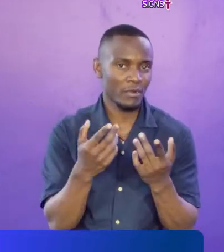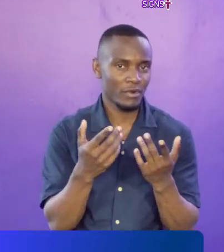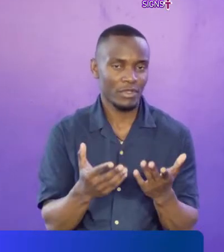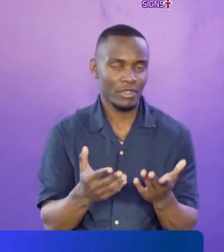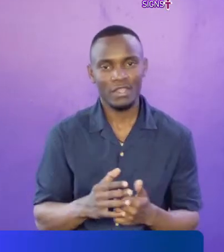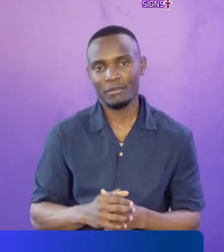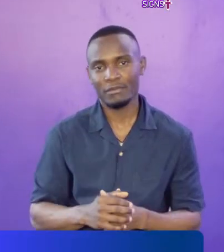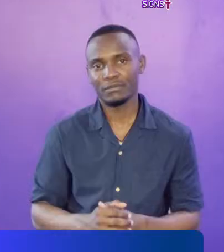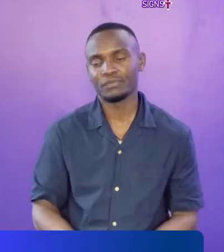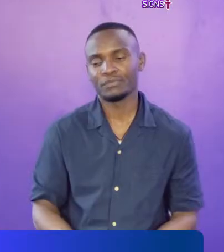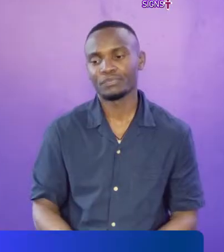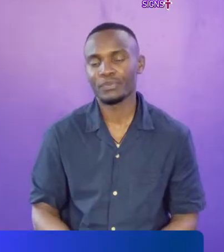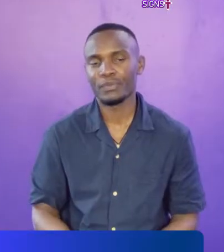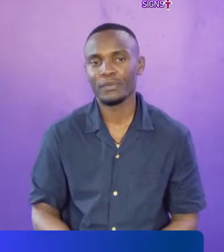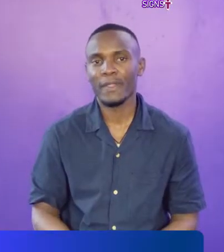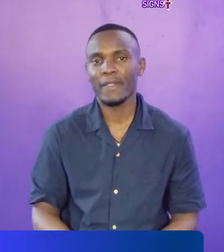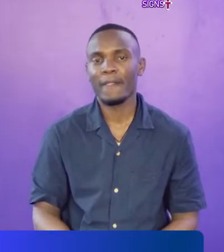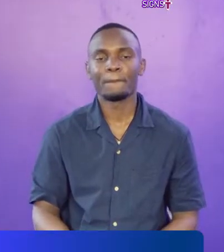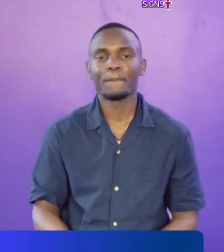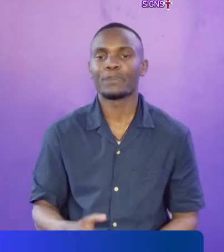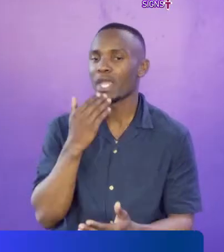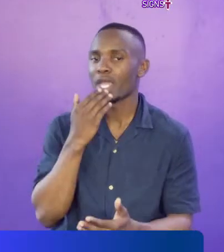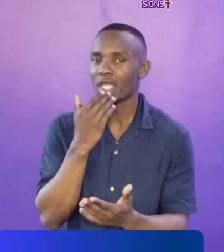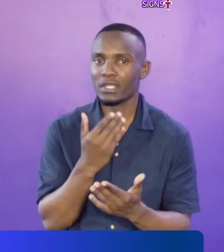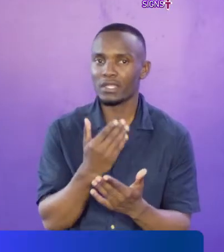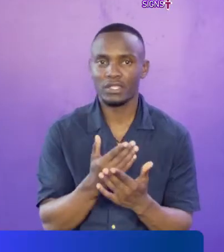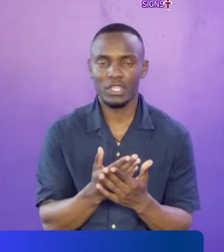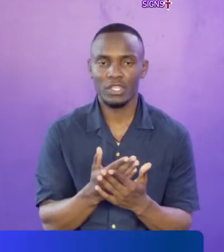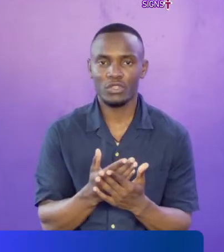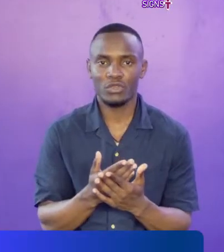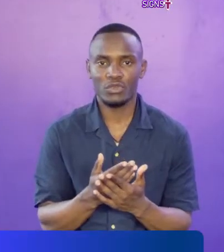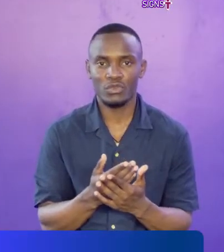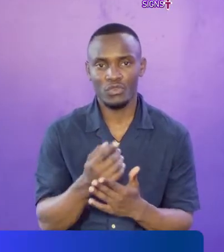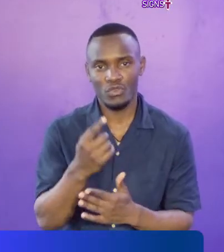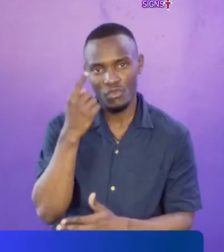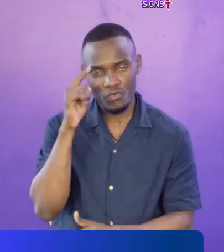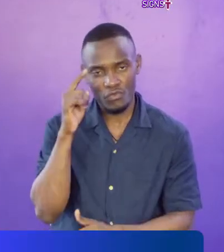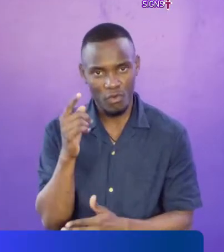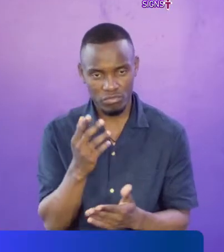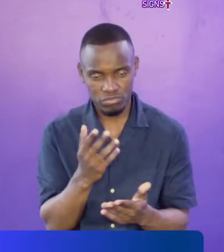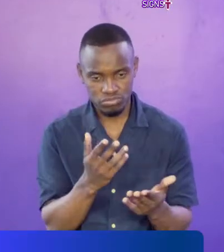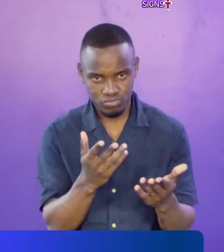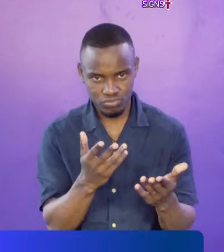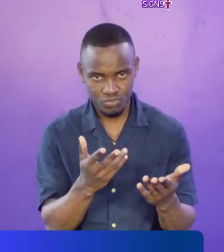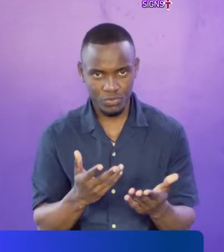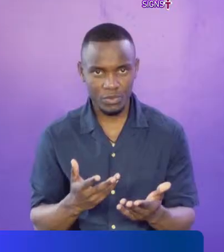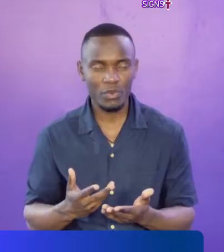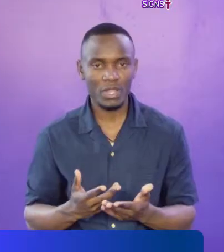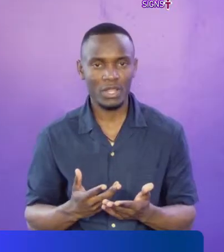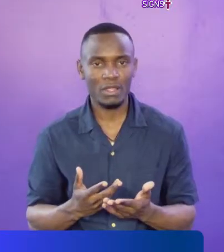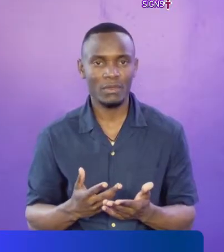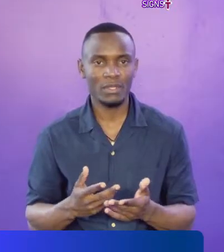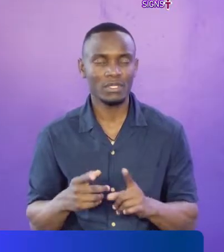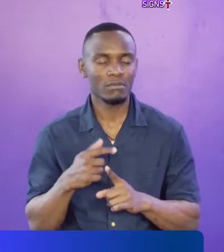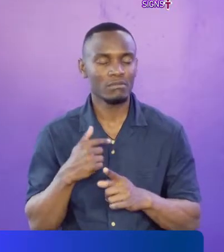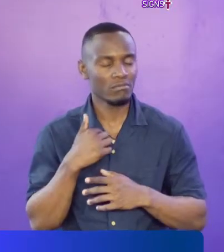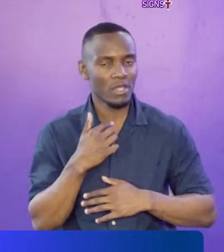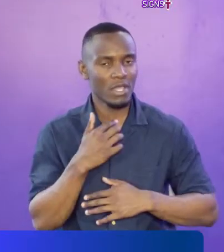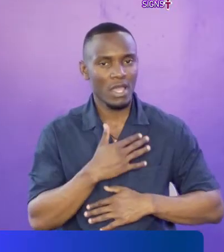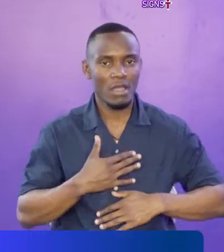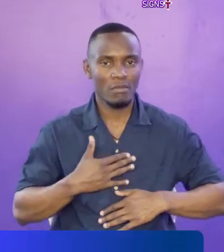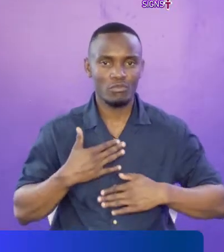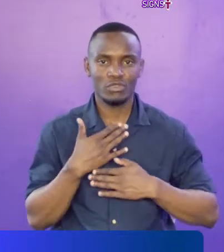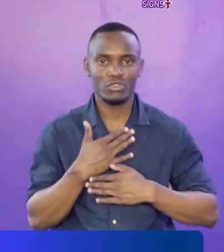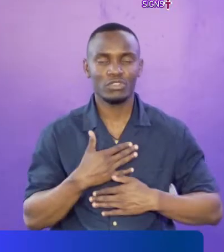yourself. Thank you very much for the welcome. Yes. And I do greatly appreciate just to be part